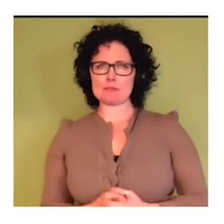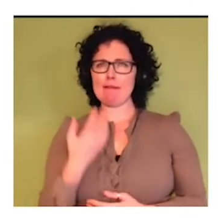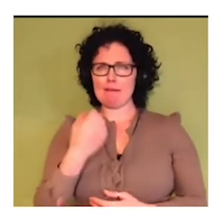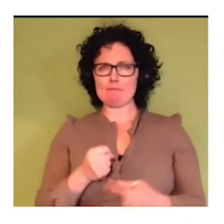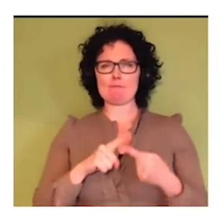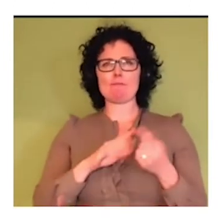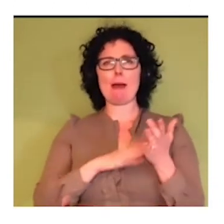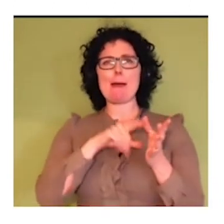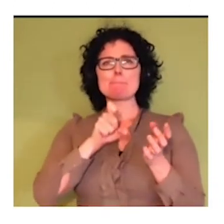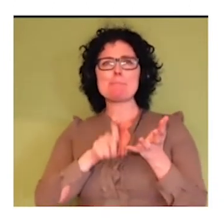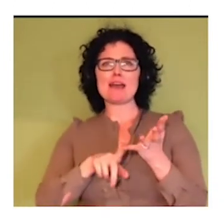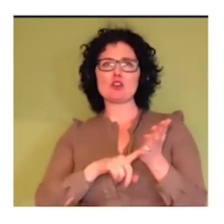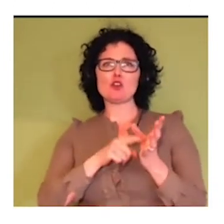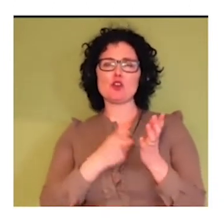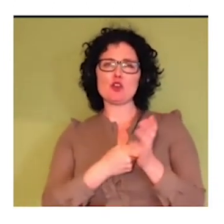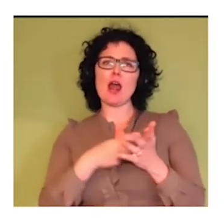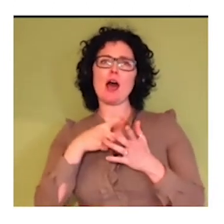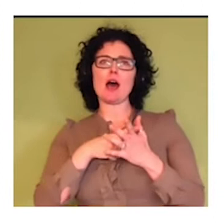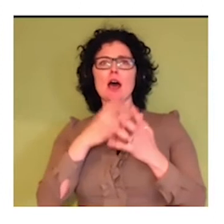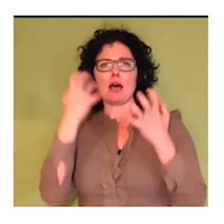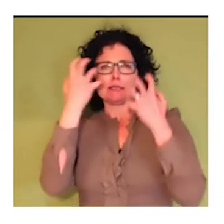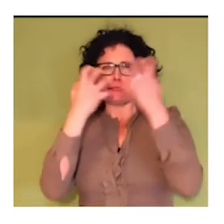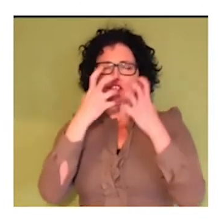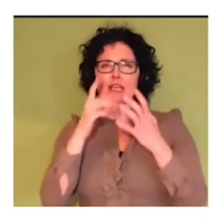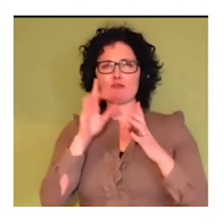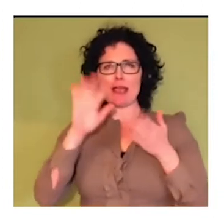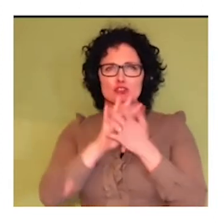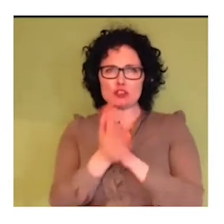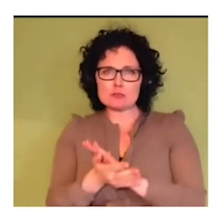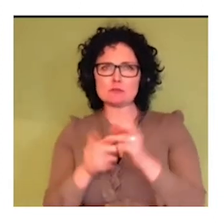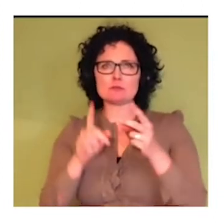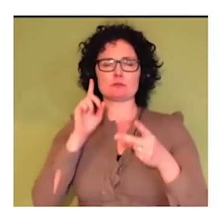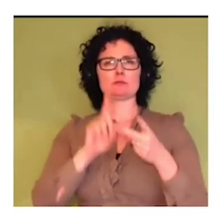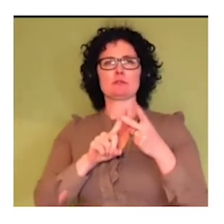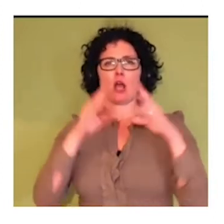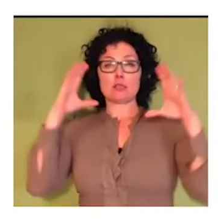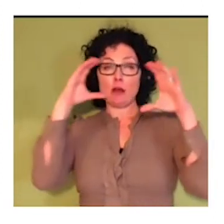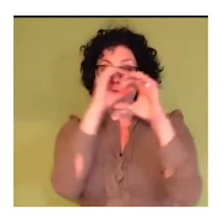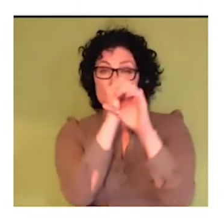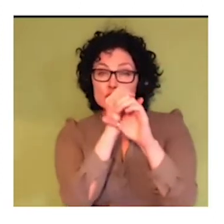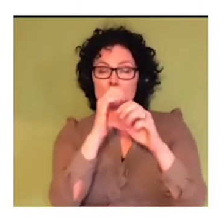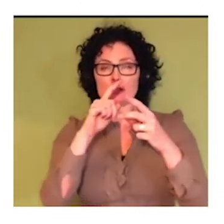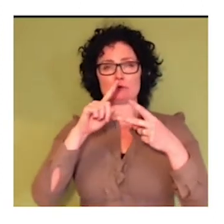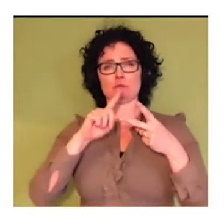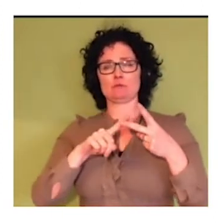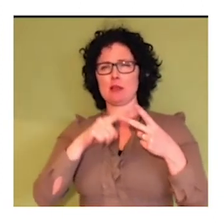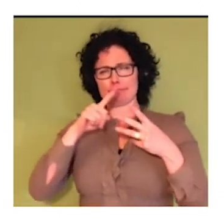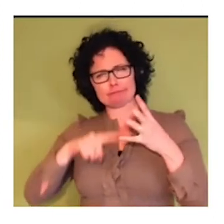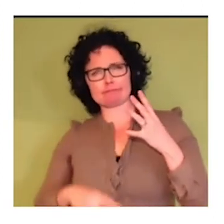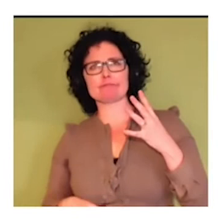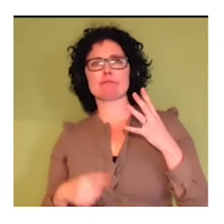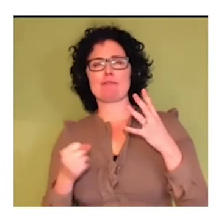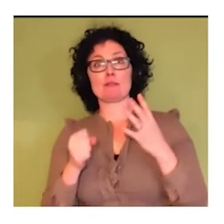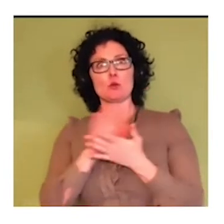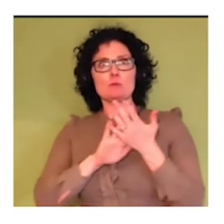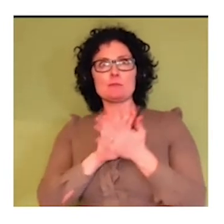macular degeneration, tunnel vision, that sort of thing, where you do really need to